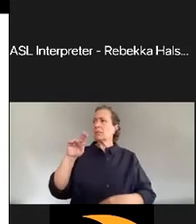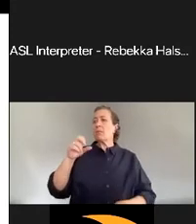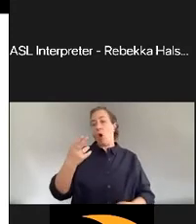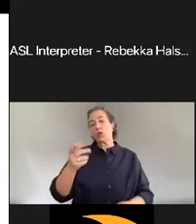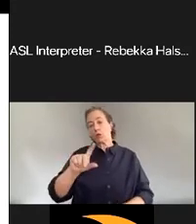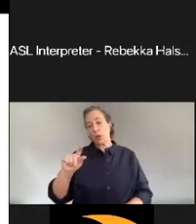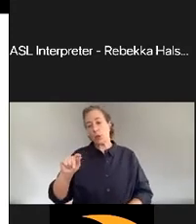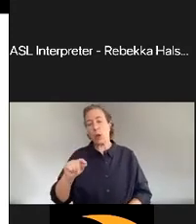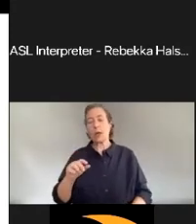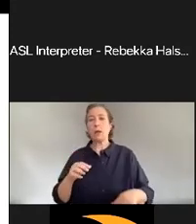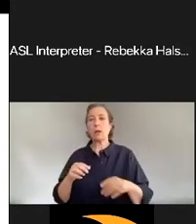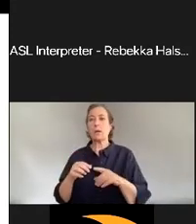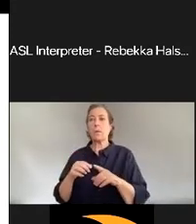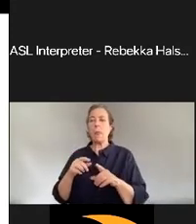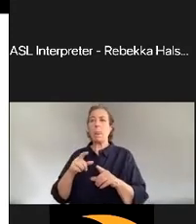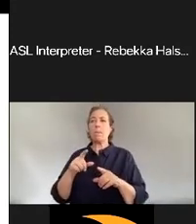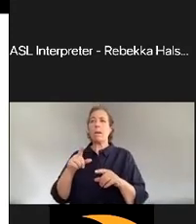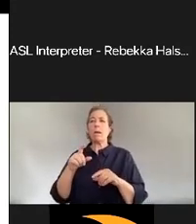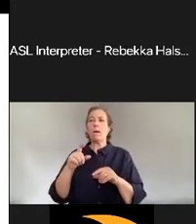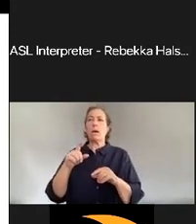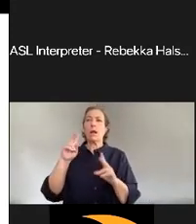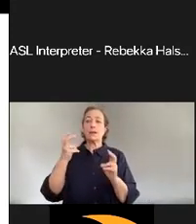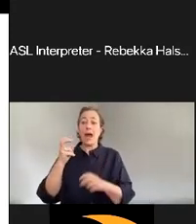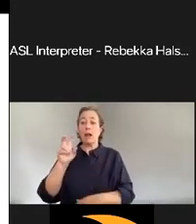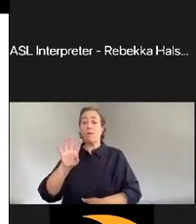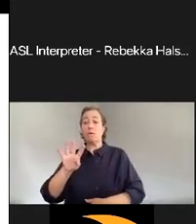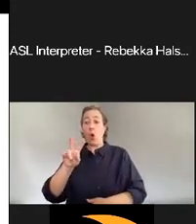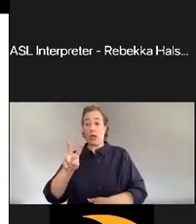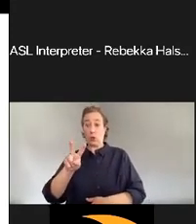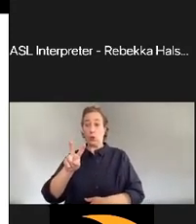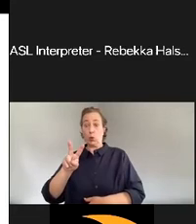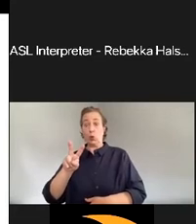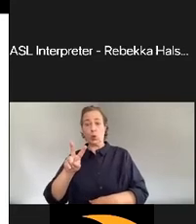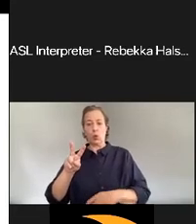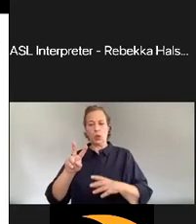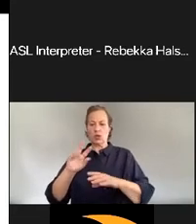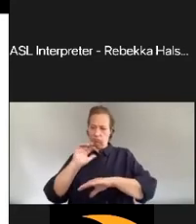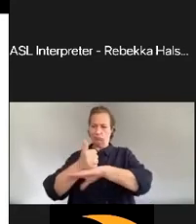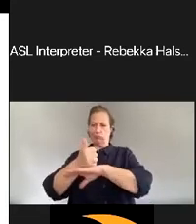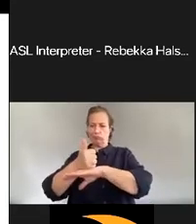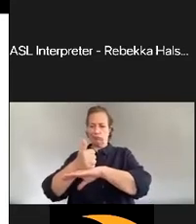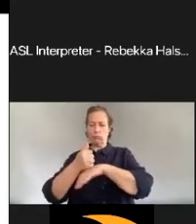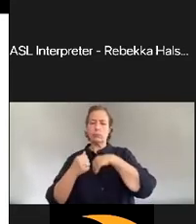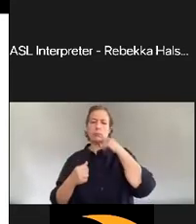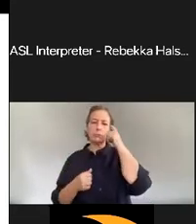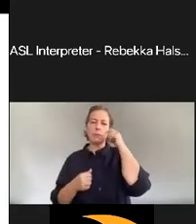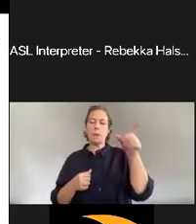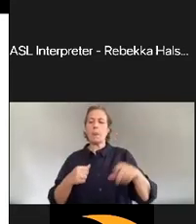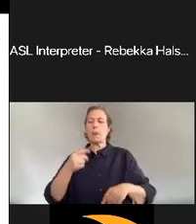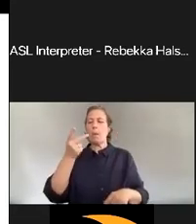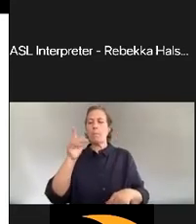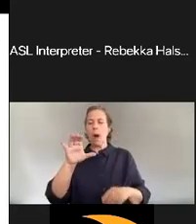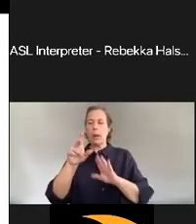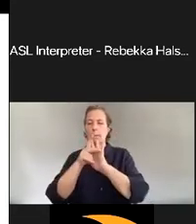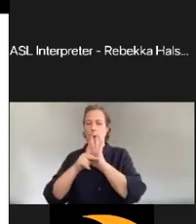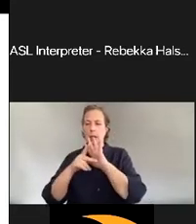2020, Title 42 has been in place. And this is a public policy health law that restricts the ability